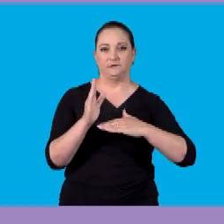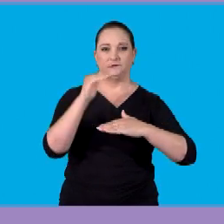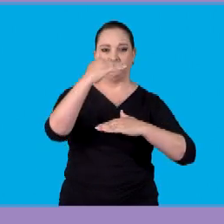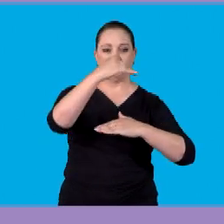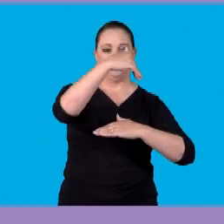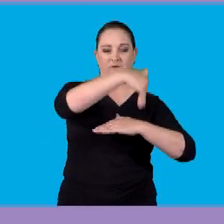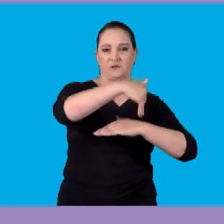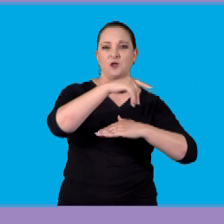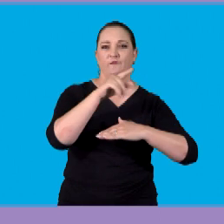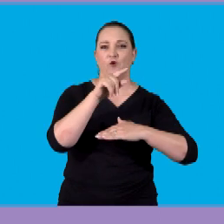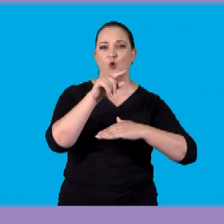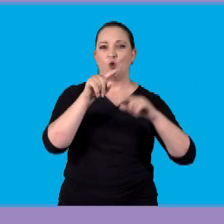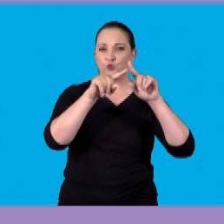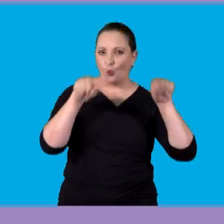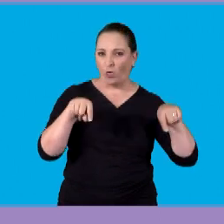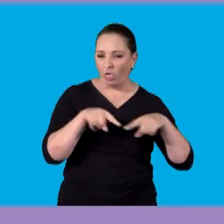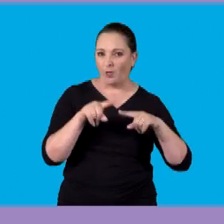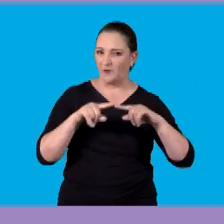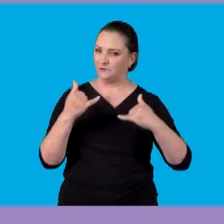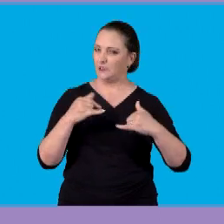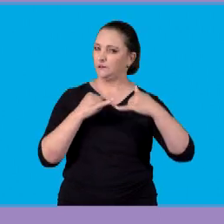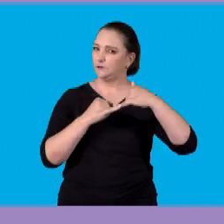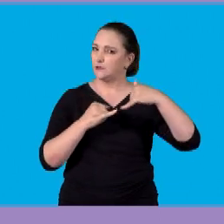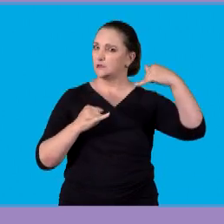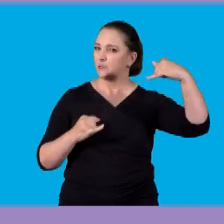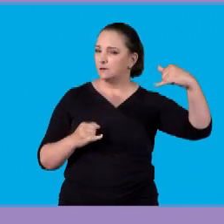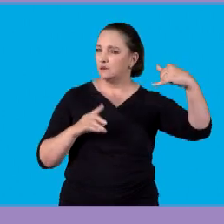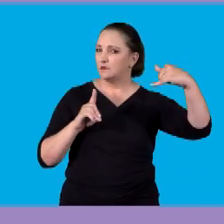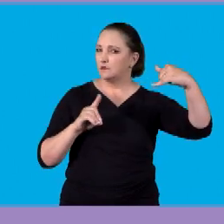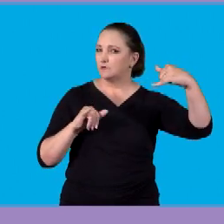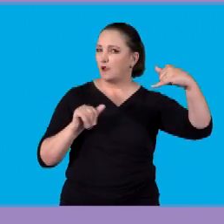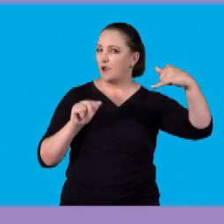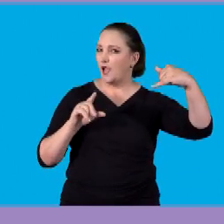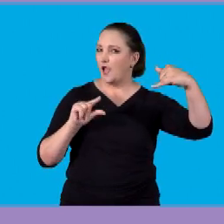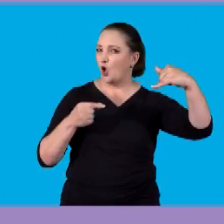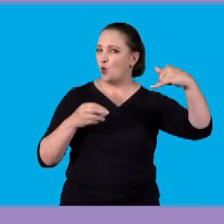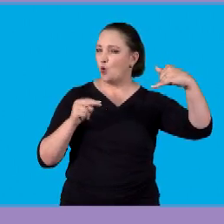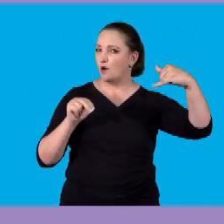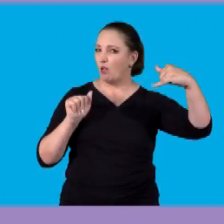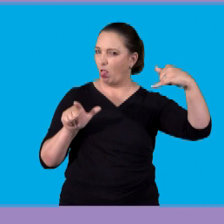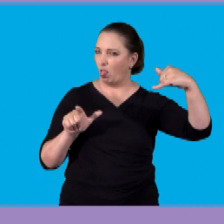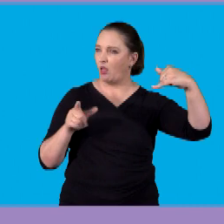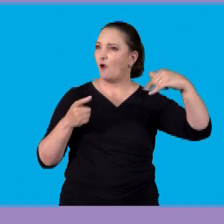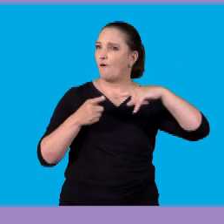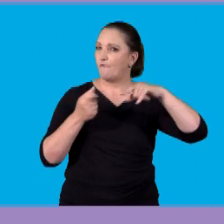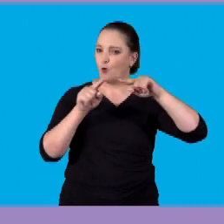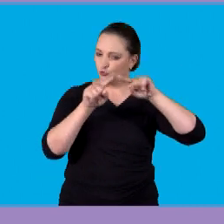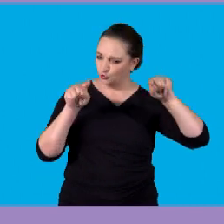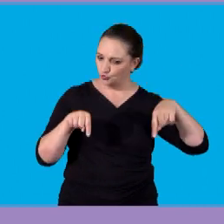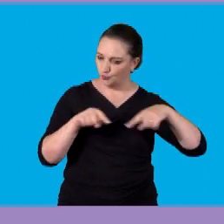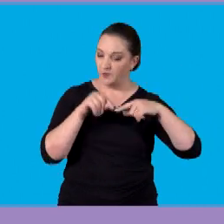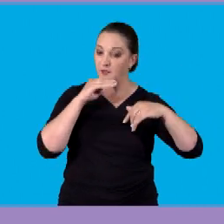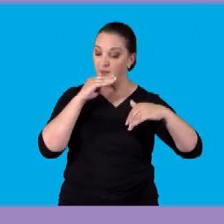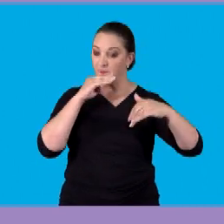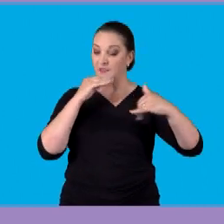square. But now AC is a diagonal. And what do we know about the diagonals of a square? The diagonals of a square,